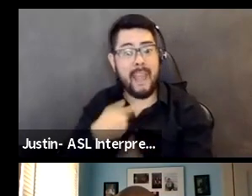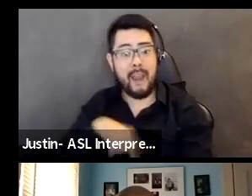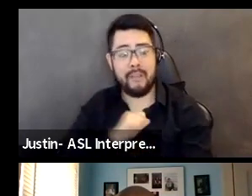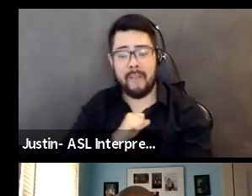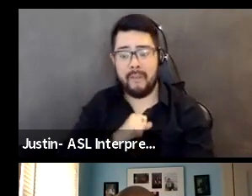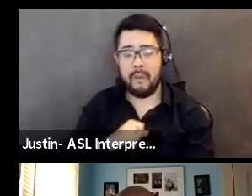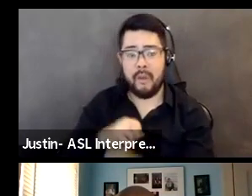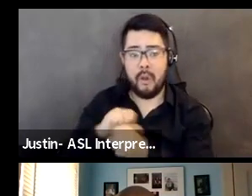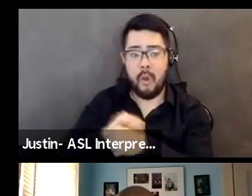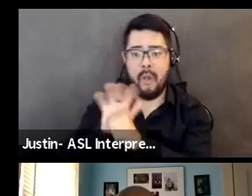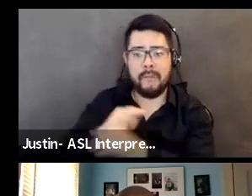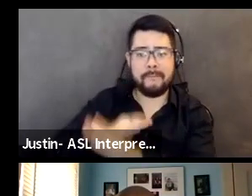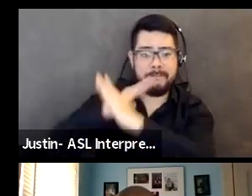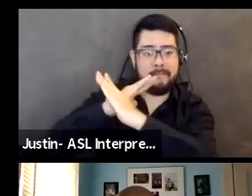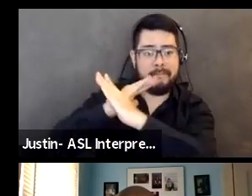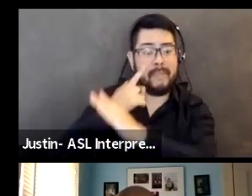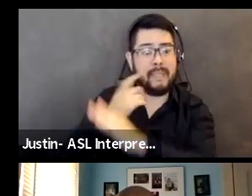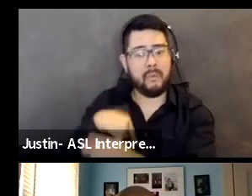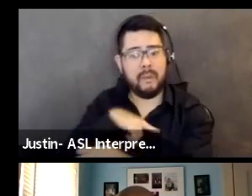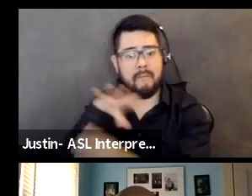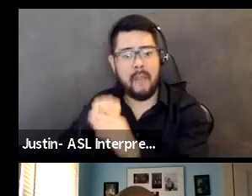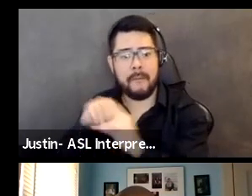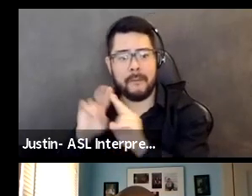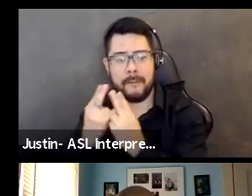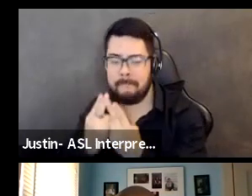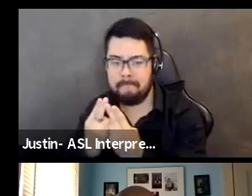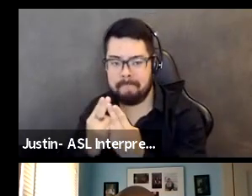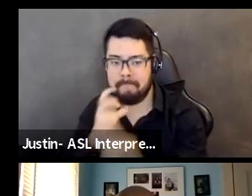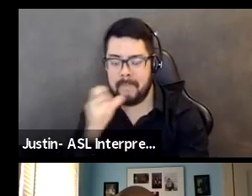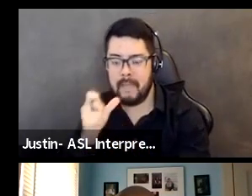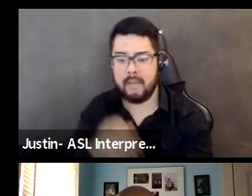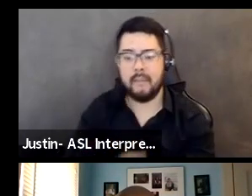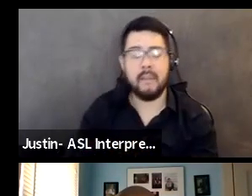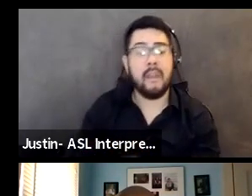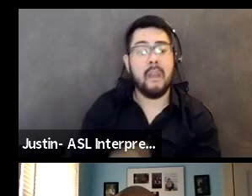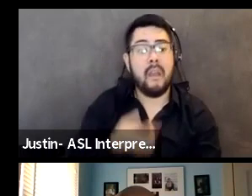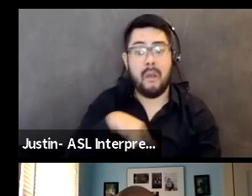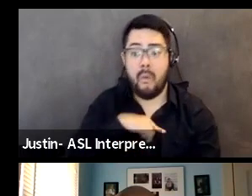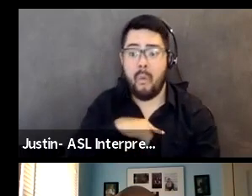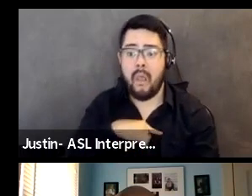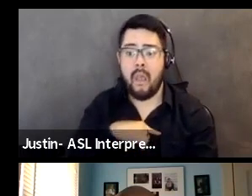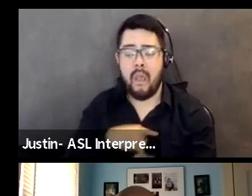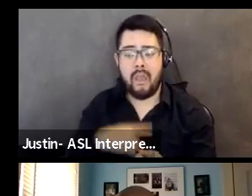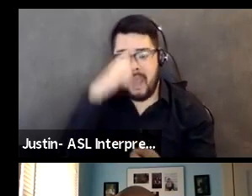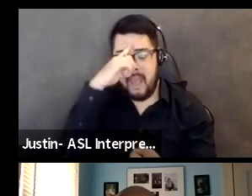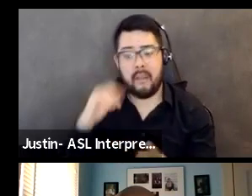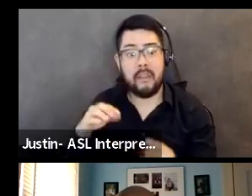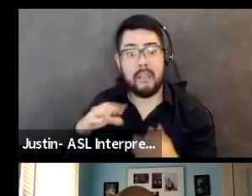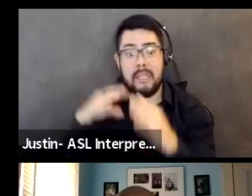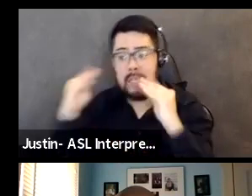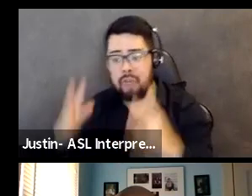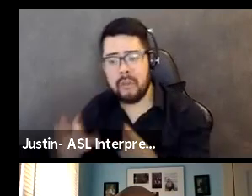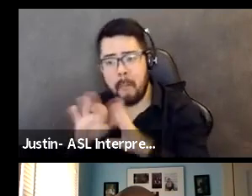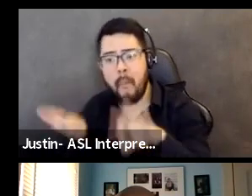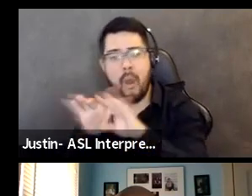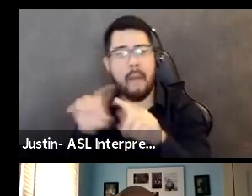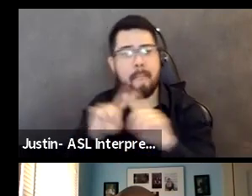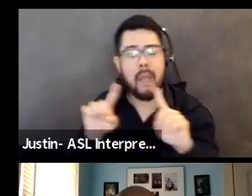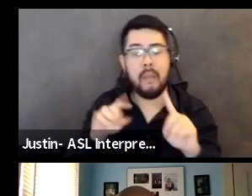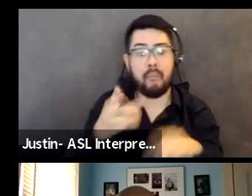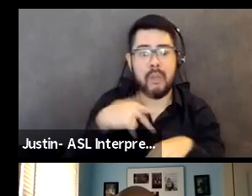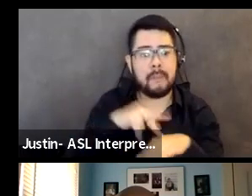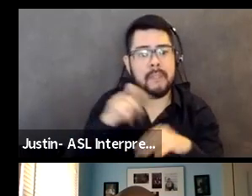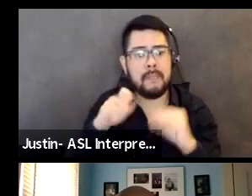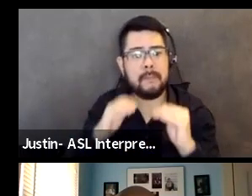union our lives are no less expendable than our teachers and should not be treated as such certainly there will be times we need to be on